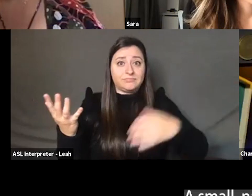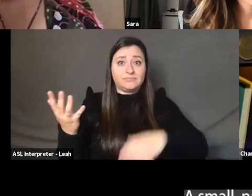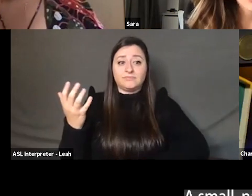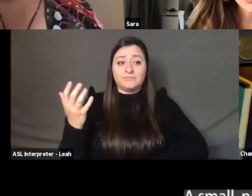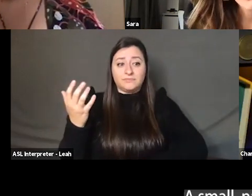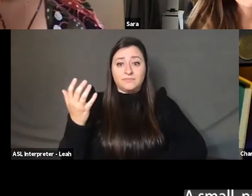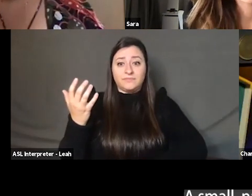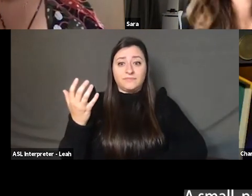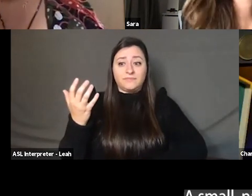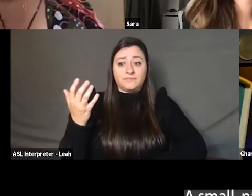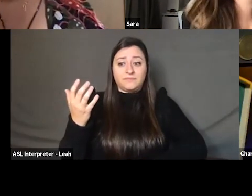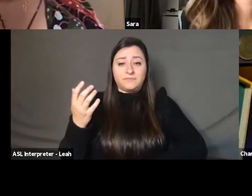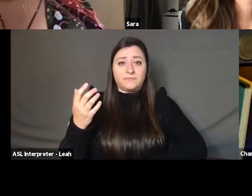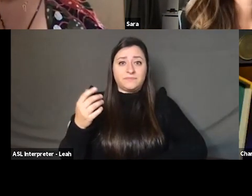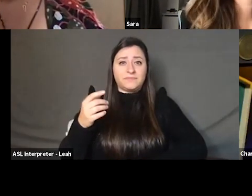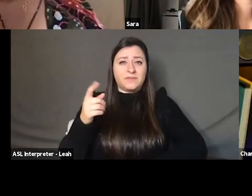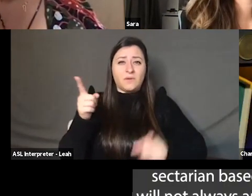A small, narrow,